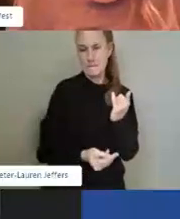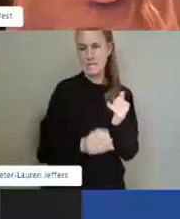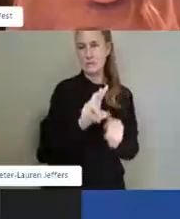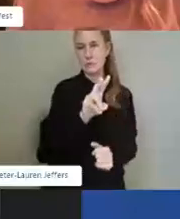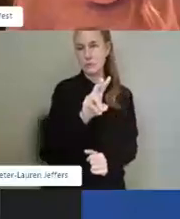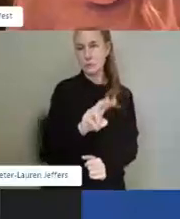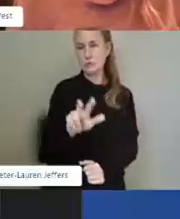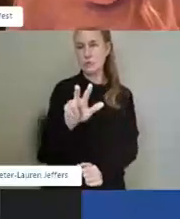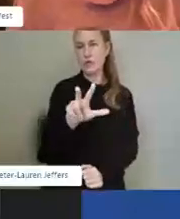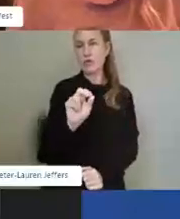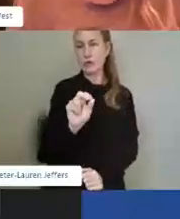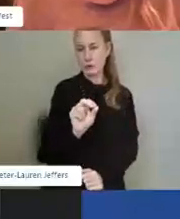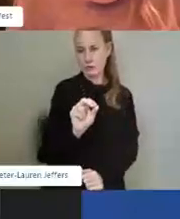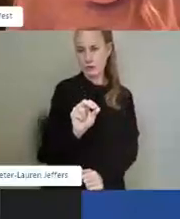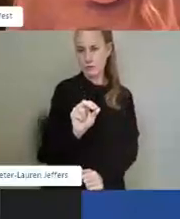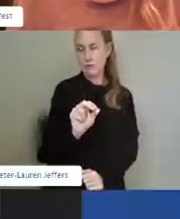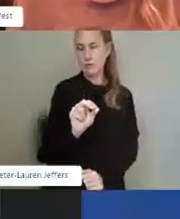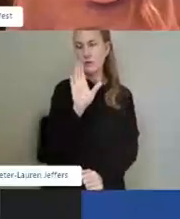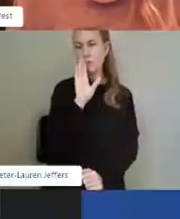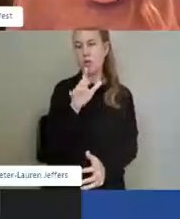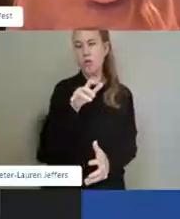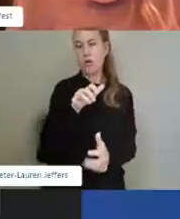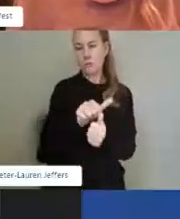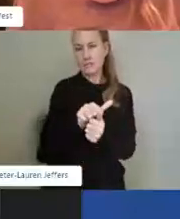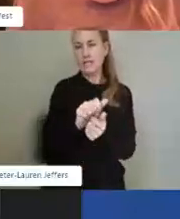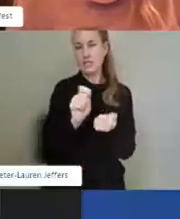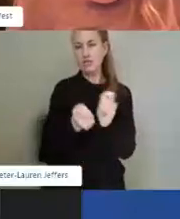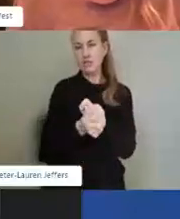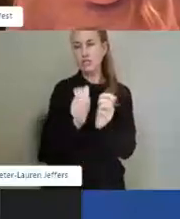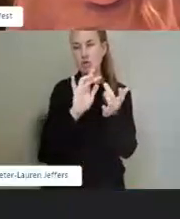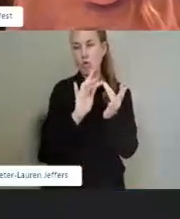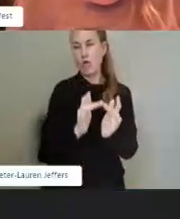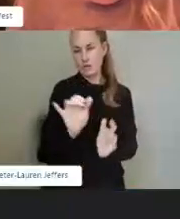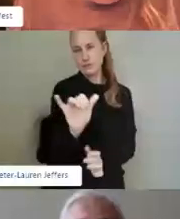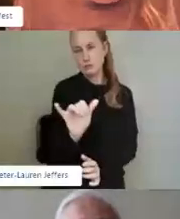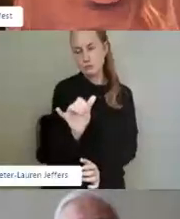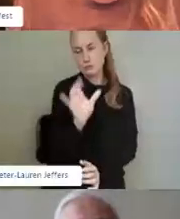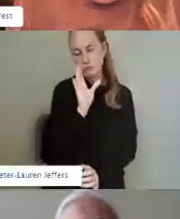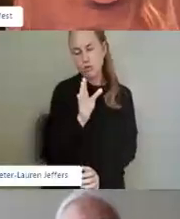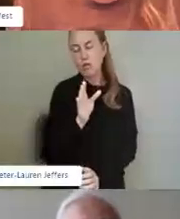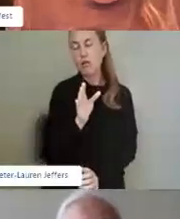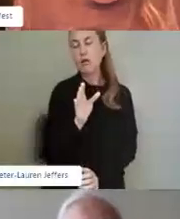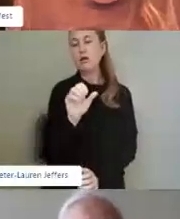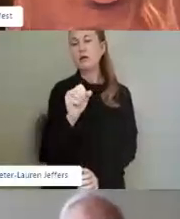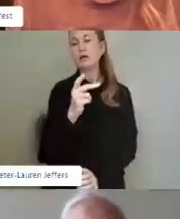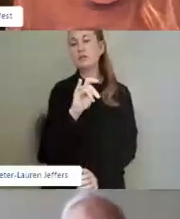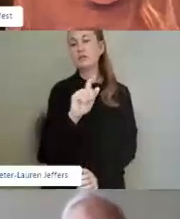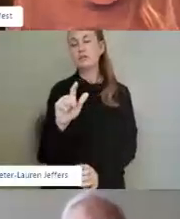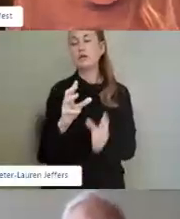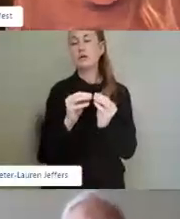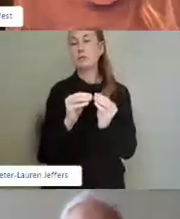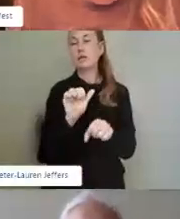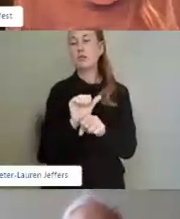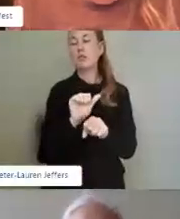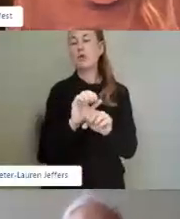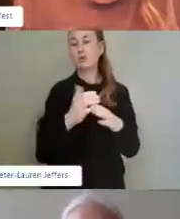to 3:30, and that will be updated on the website as well. The spill committee work groups continue